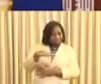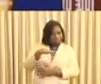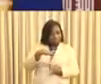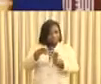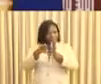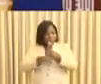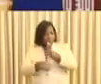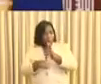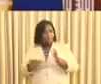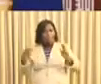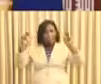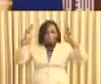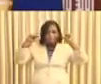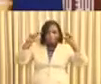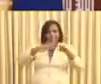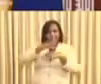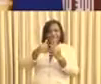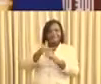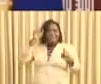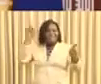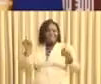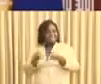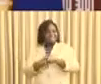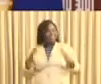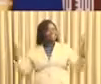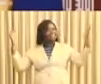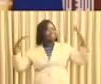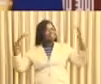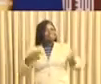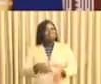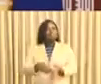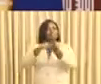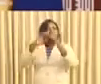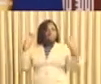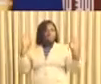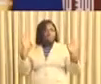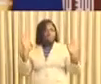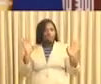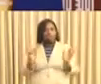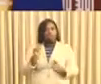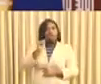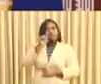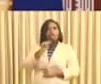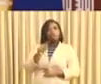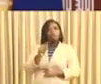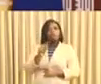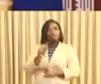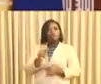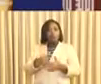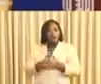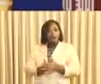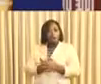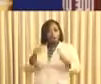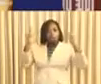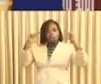that rain represented danger, and therefore the prescription for Muslims to stay at home and pray in times